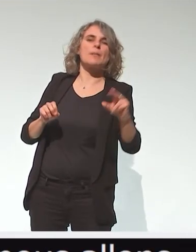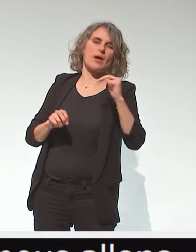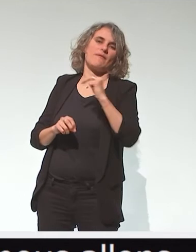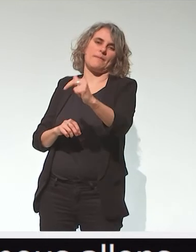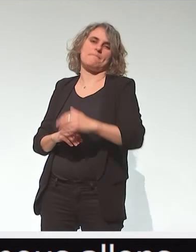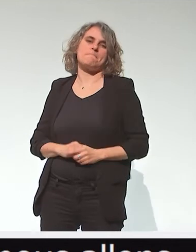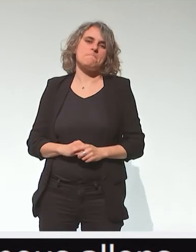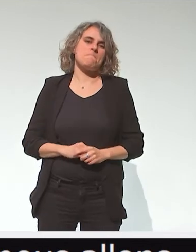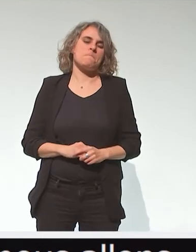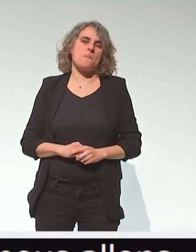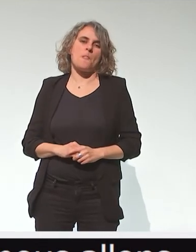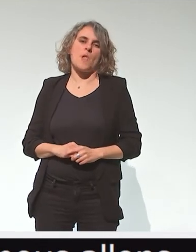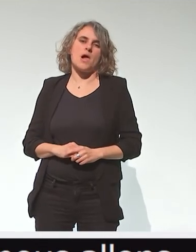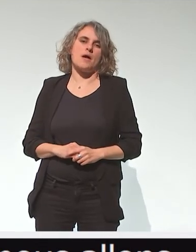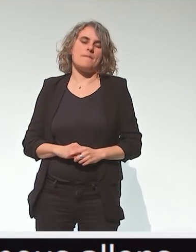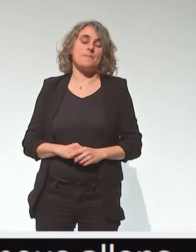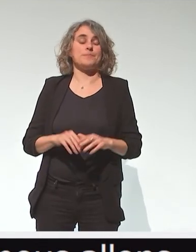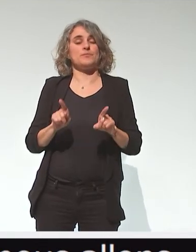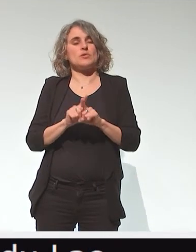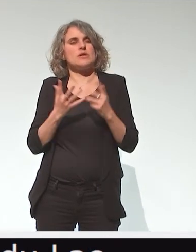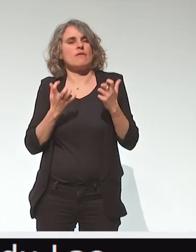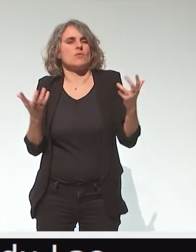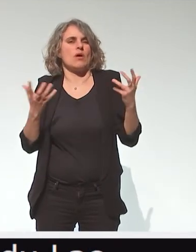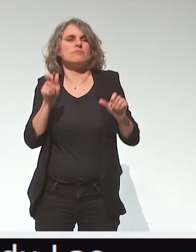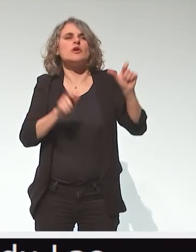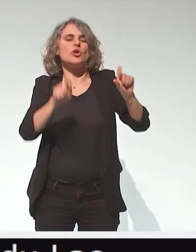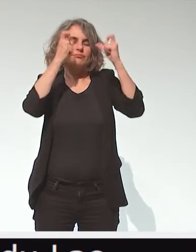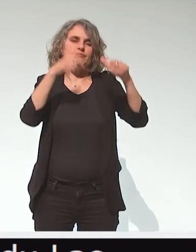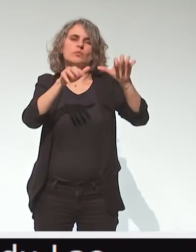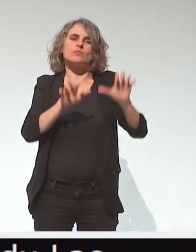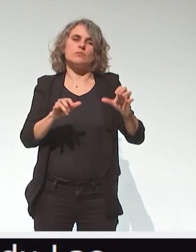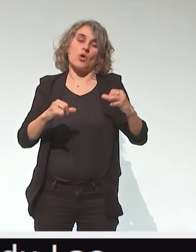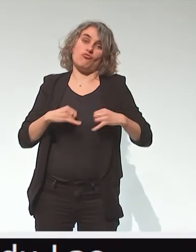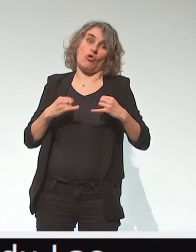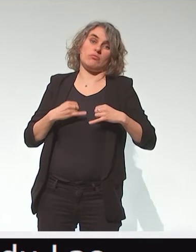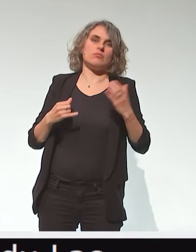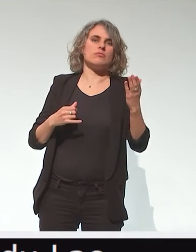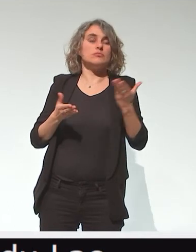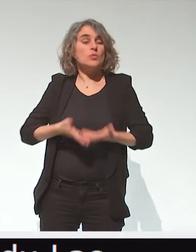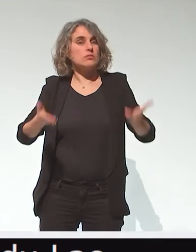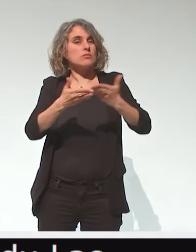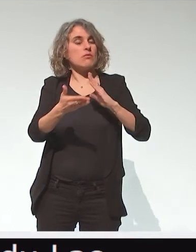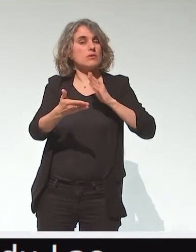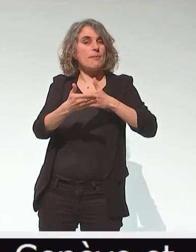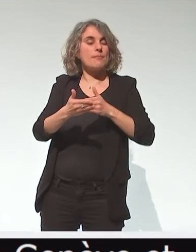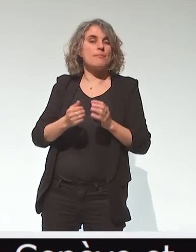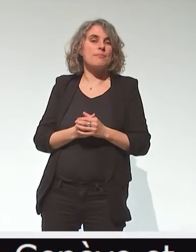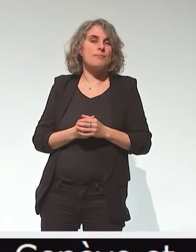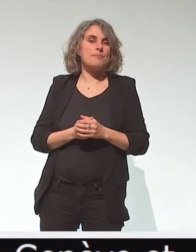UN in Geneva. Now, I would like young civil servants who are disabled, I'd like